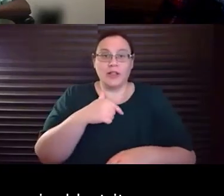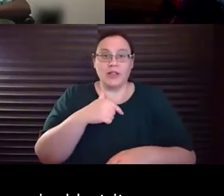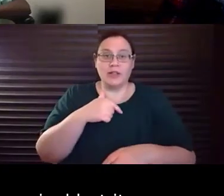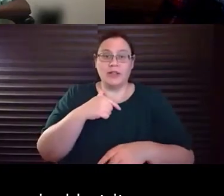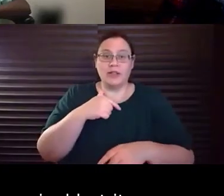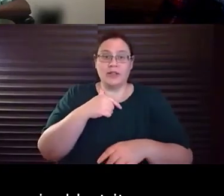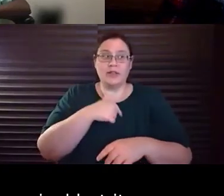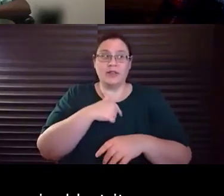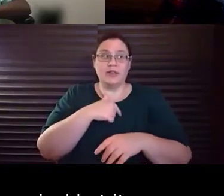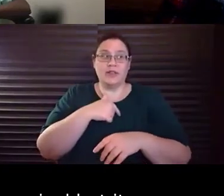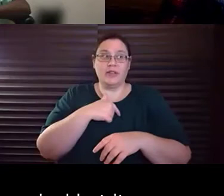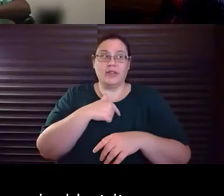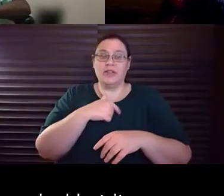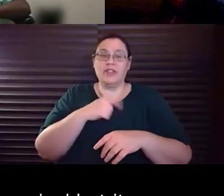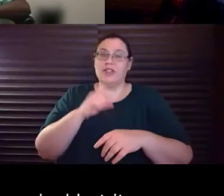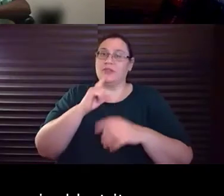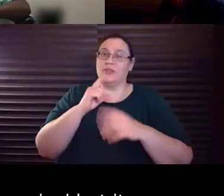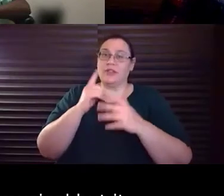for adults.